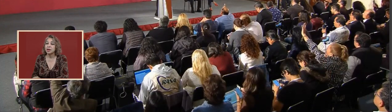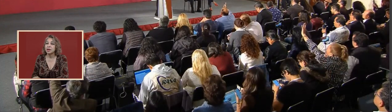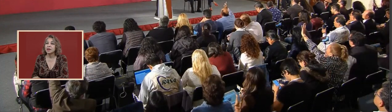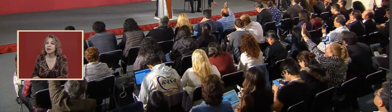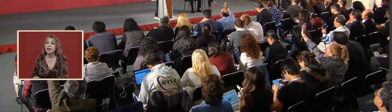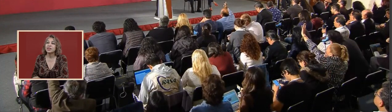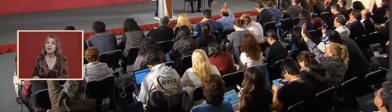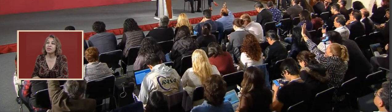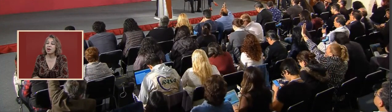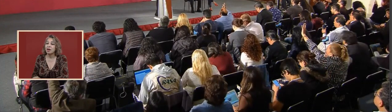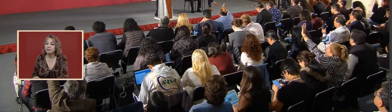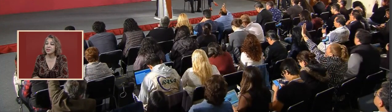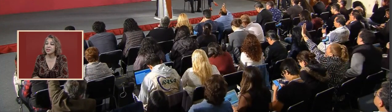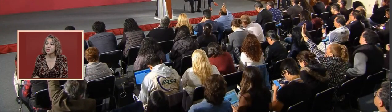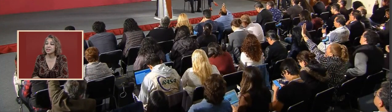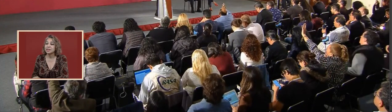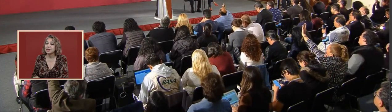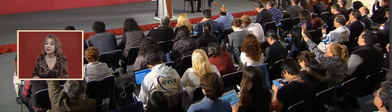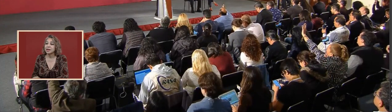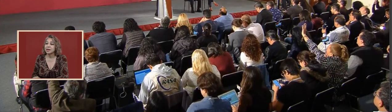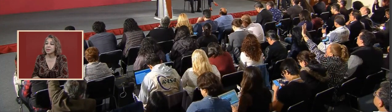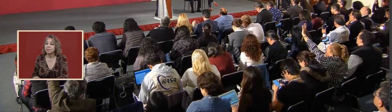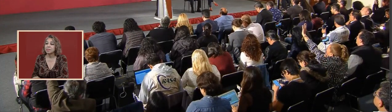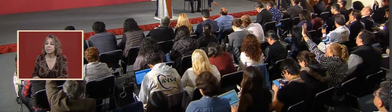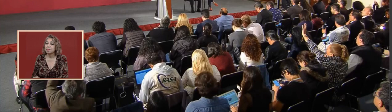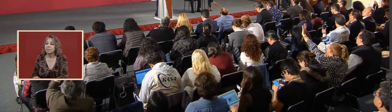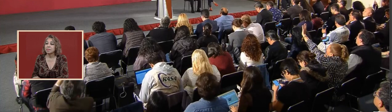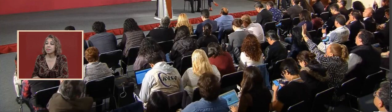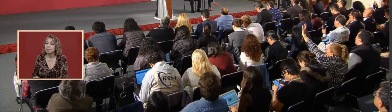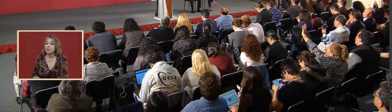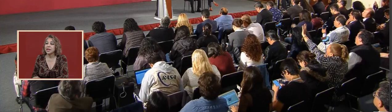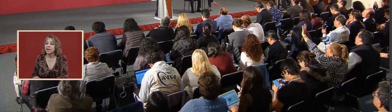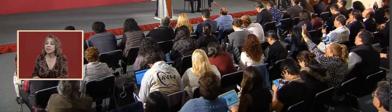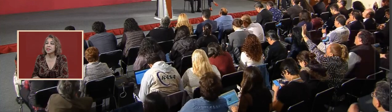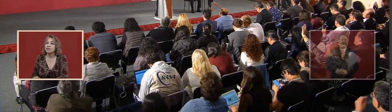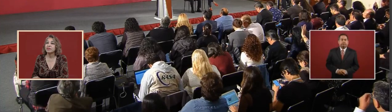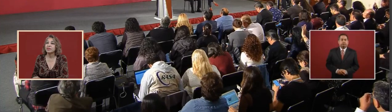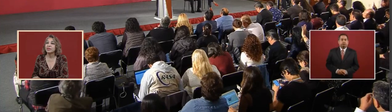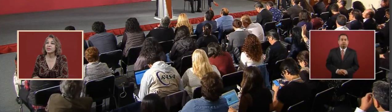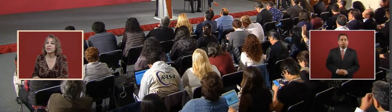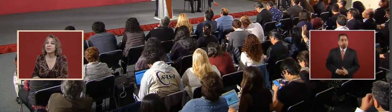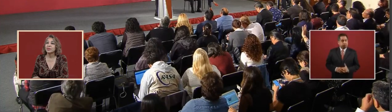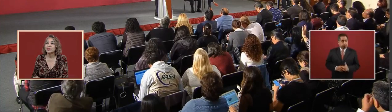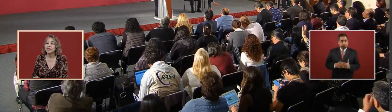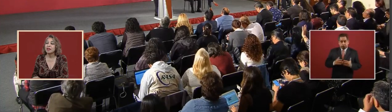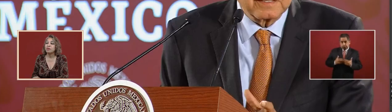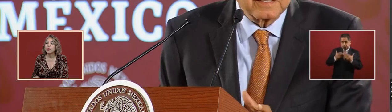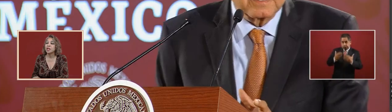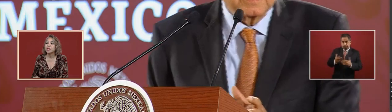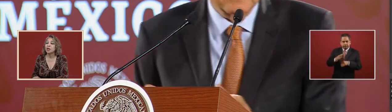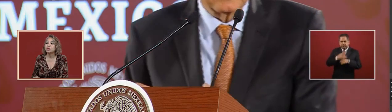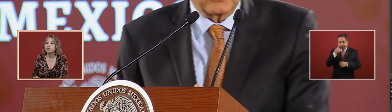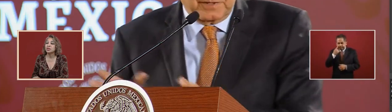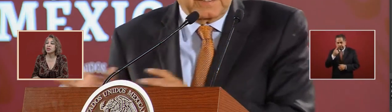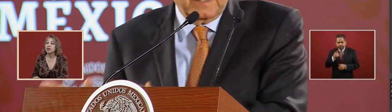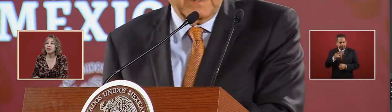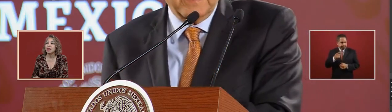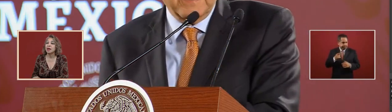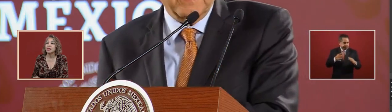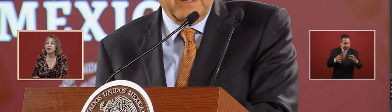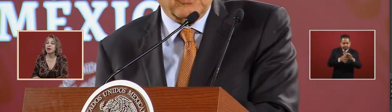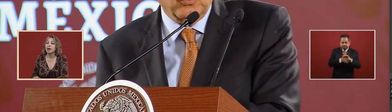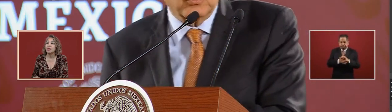forward and to have confidence. Porque si because if, cerramos filas, if we close sobre